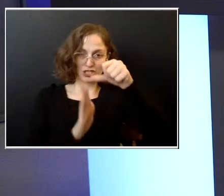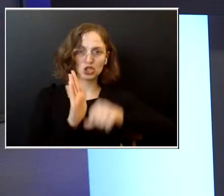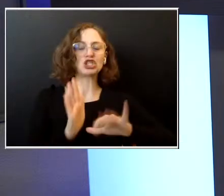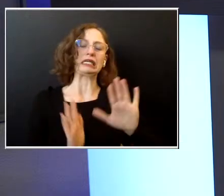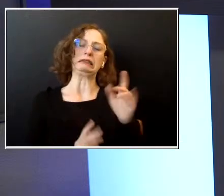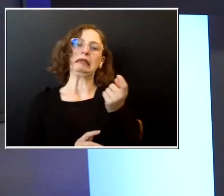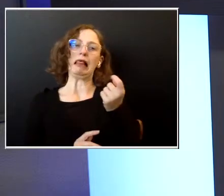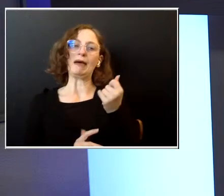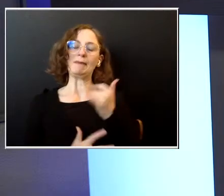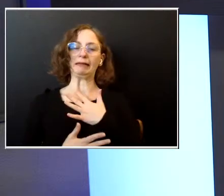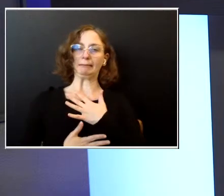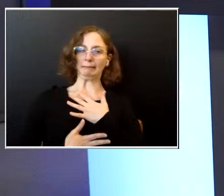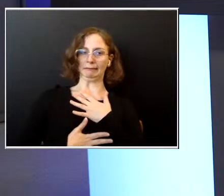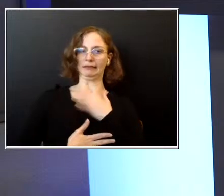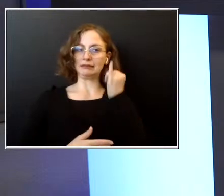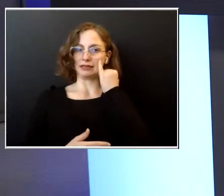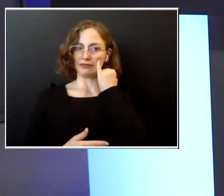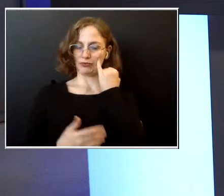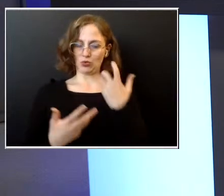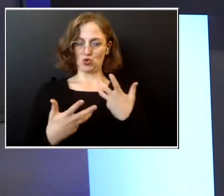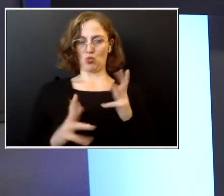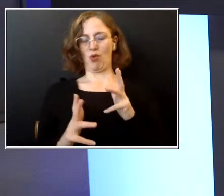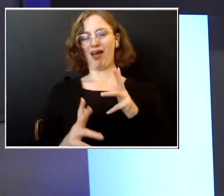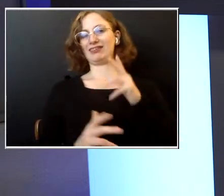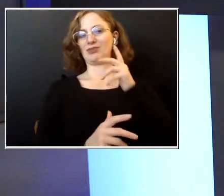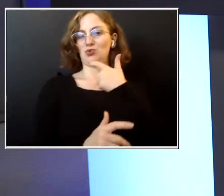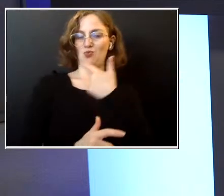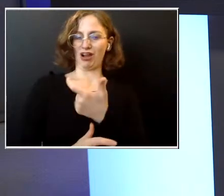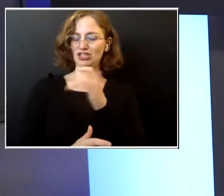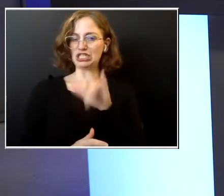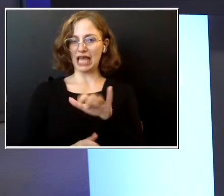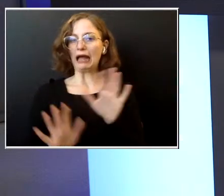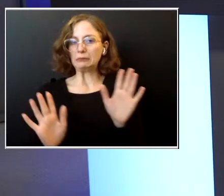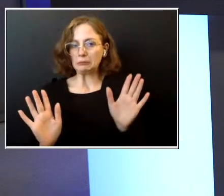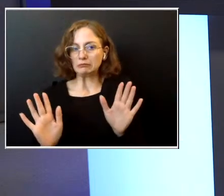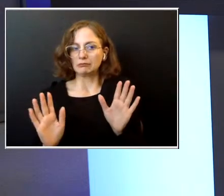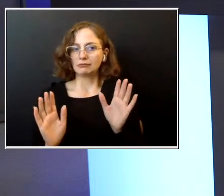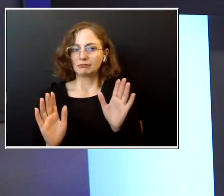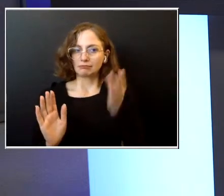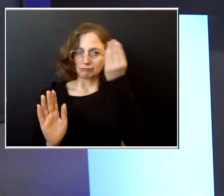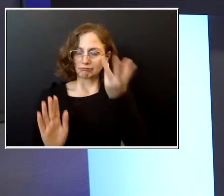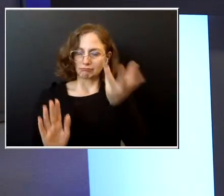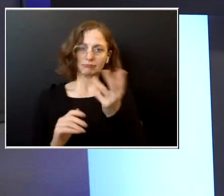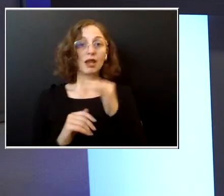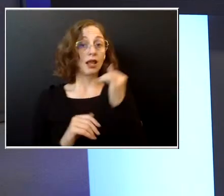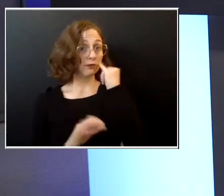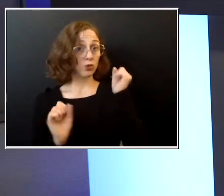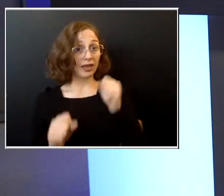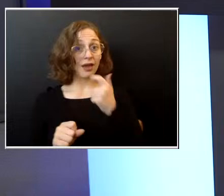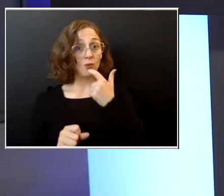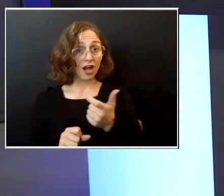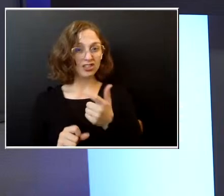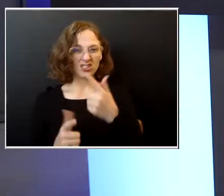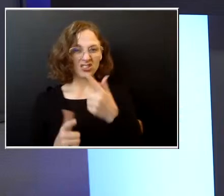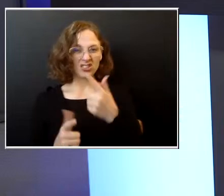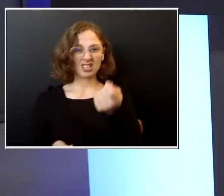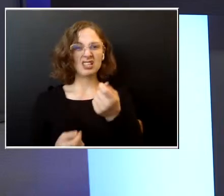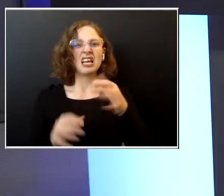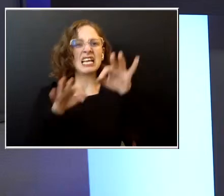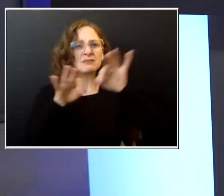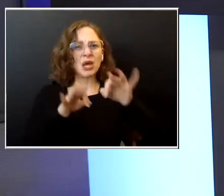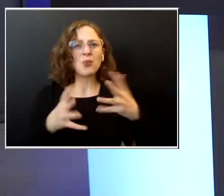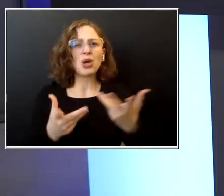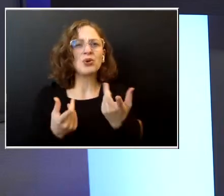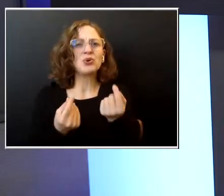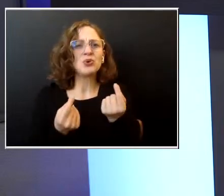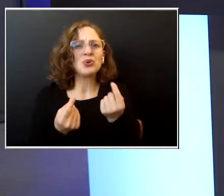that. Maybe just listen to this part. If you can watch, though, this is so interesting. Explain to us what you are doing to Nerissa